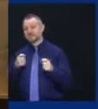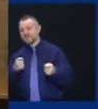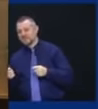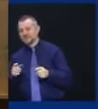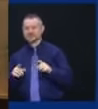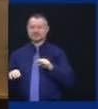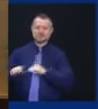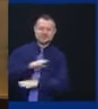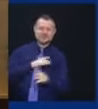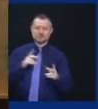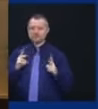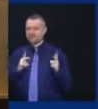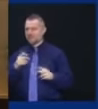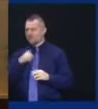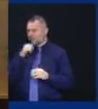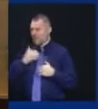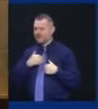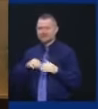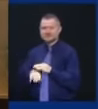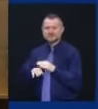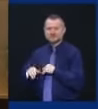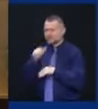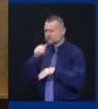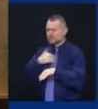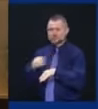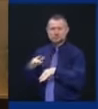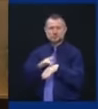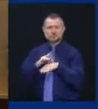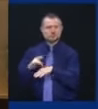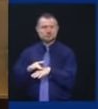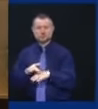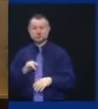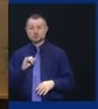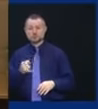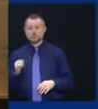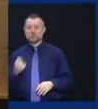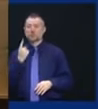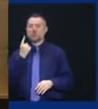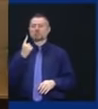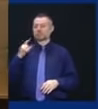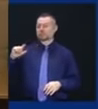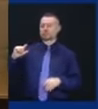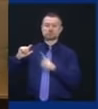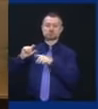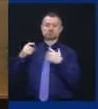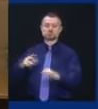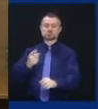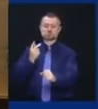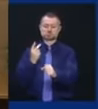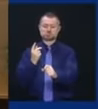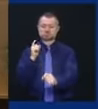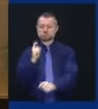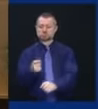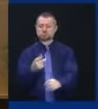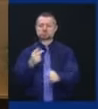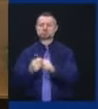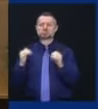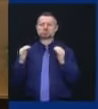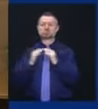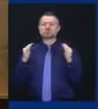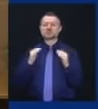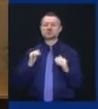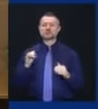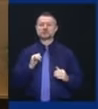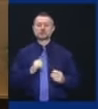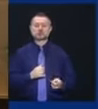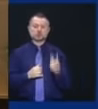under-resourced communities like ours, to be able to give one dose that has the same effectiveness,